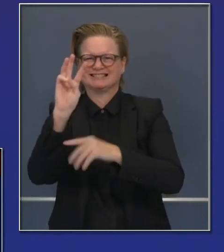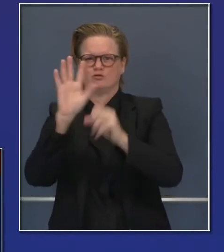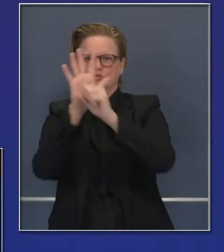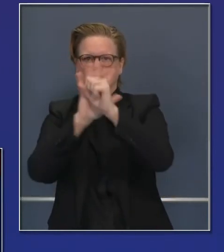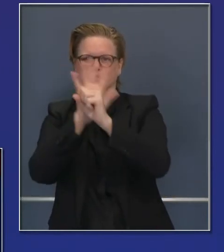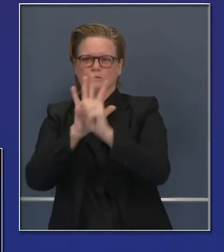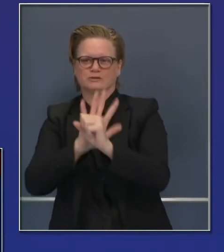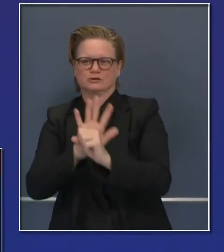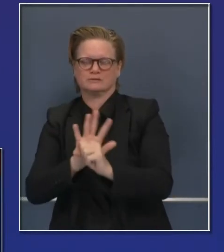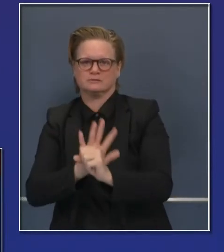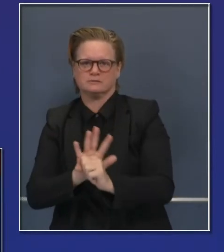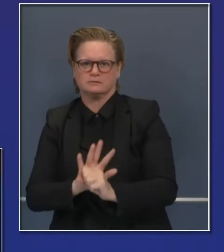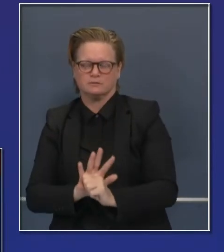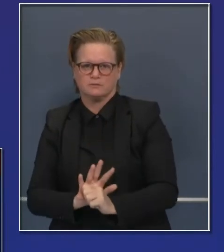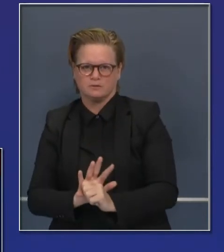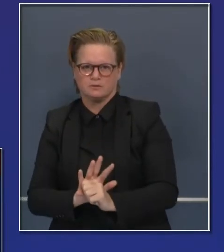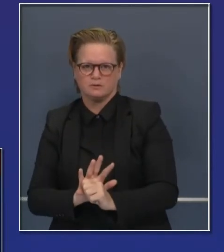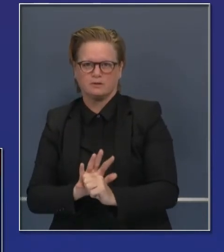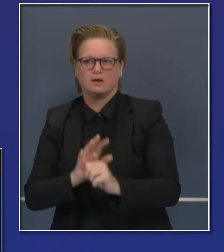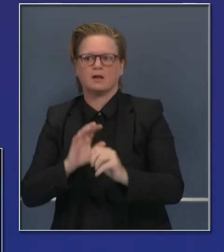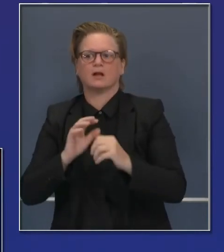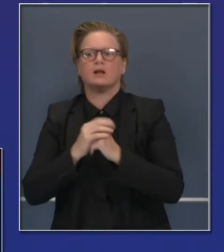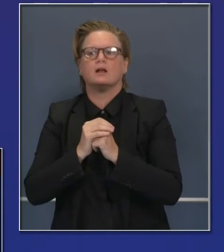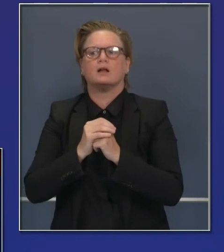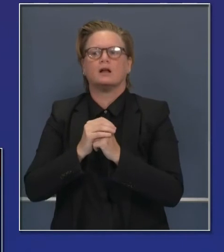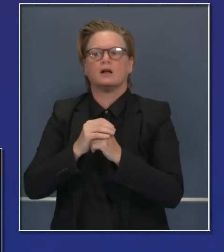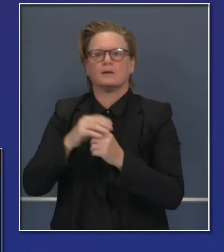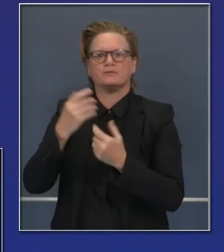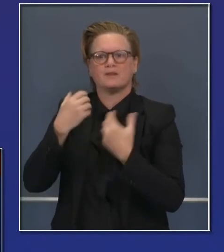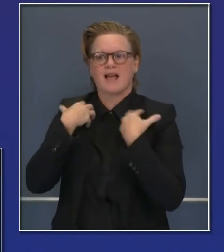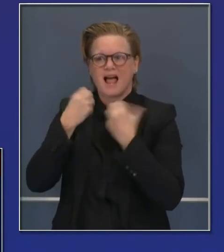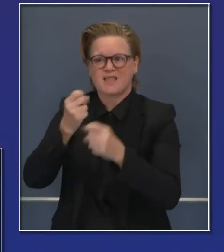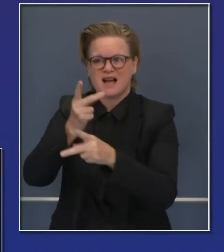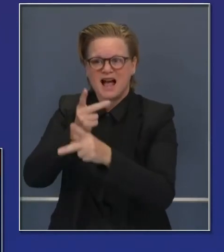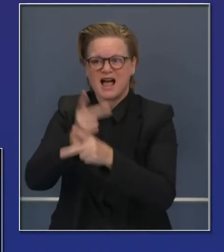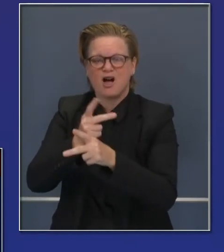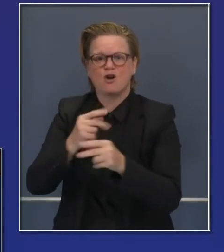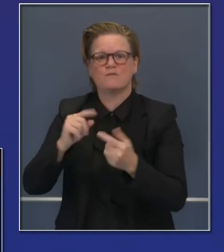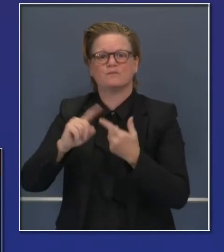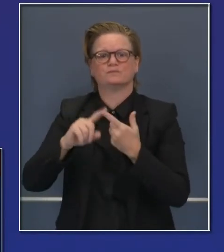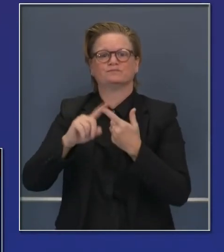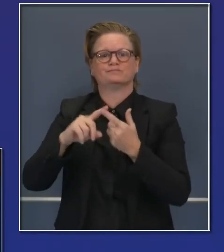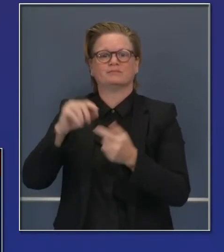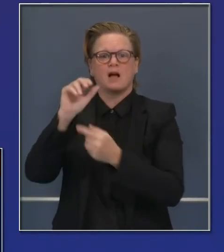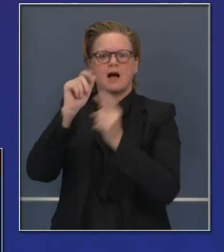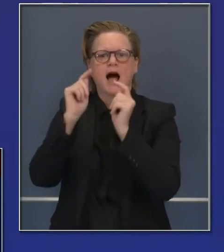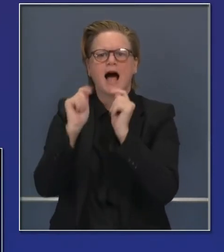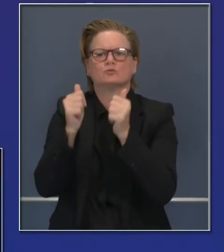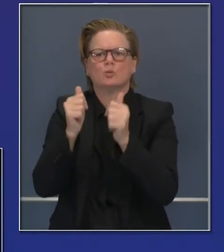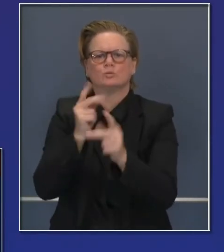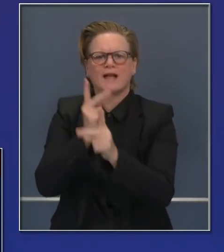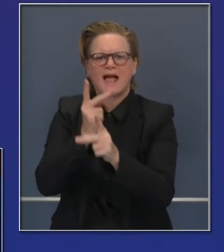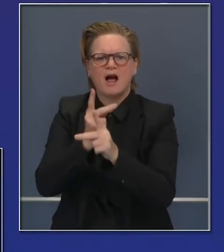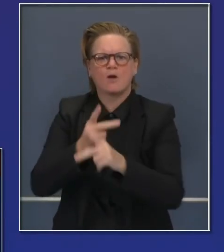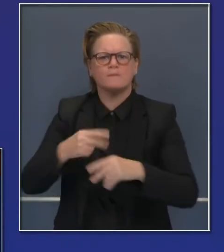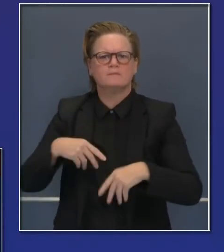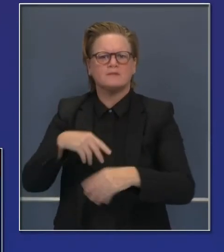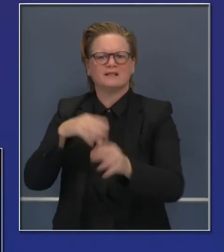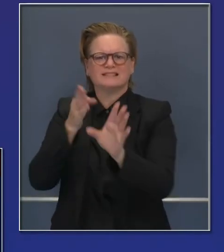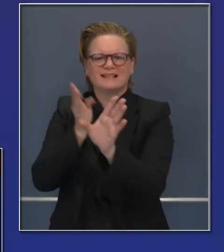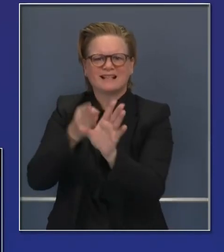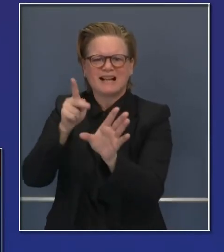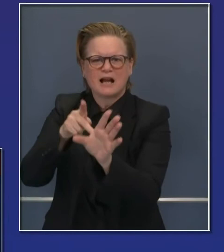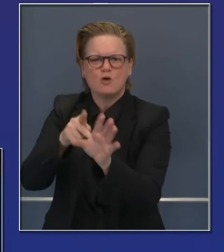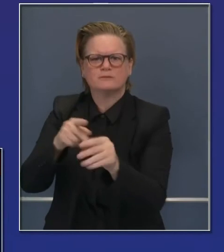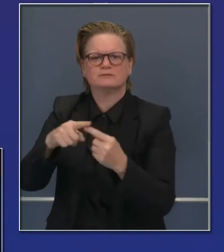care, psychiatric and correctional facility hospitals, skilled nursing facilities, assisted living, similar settings,